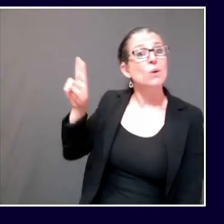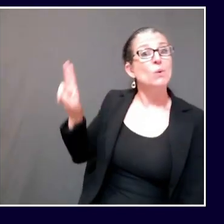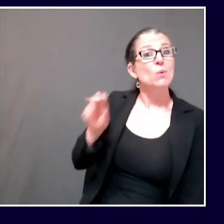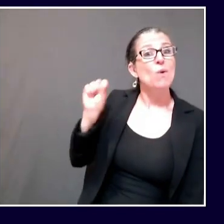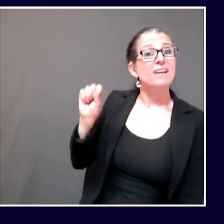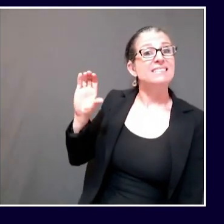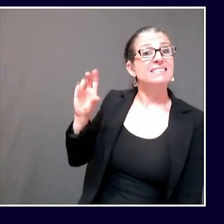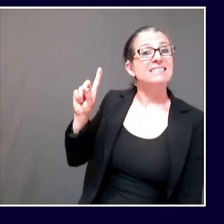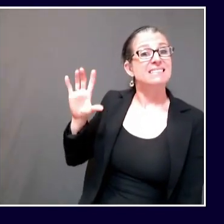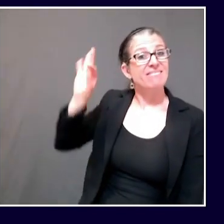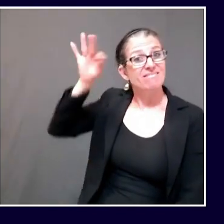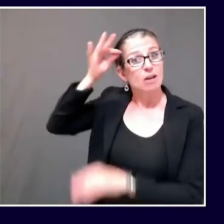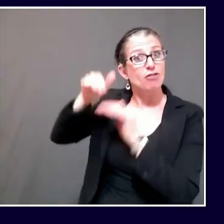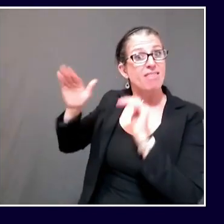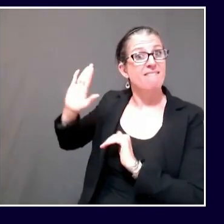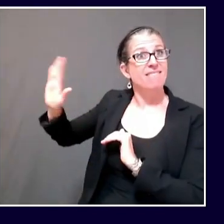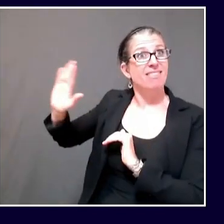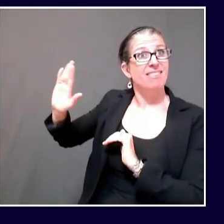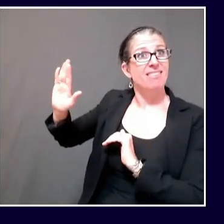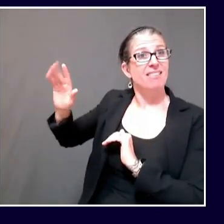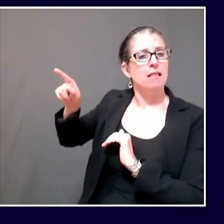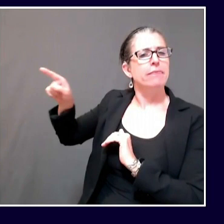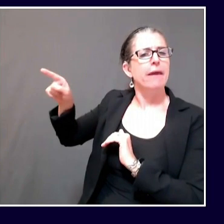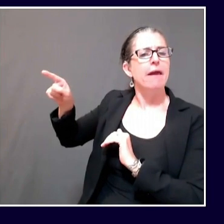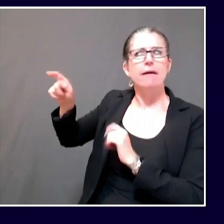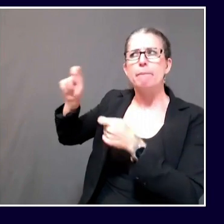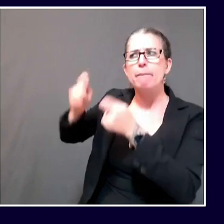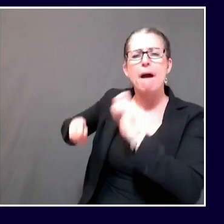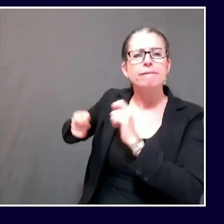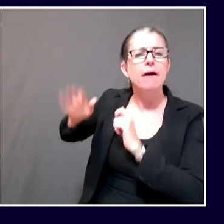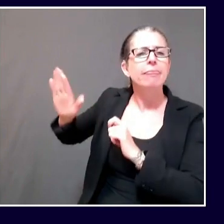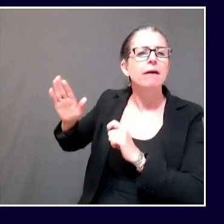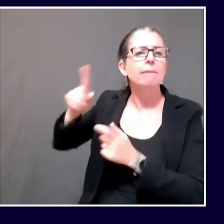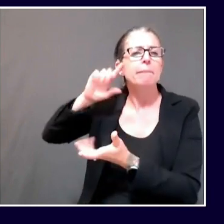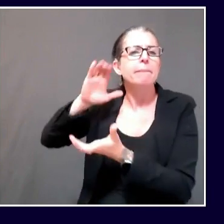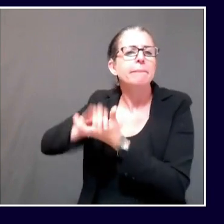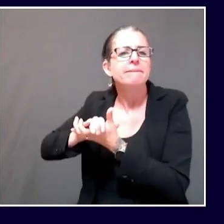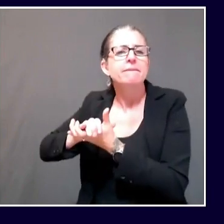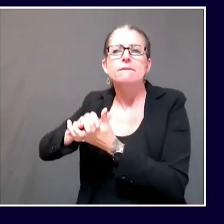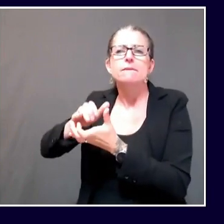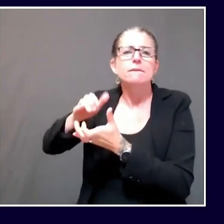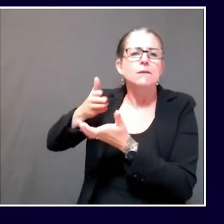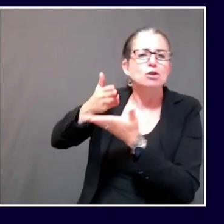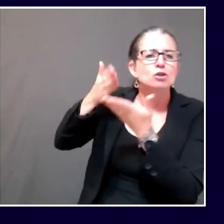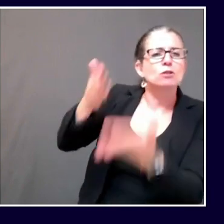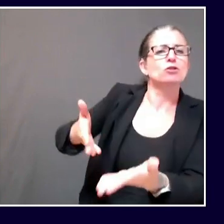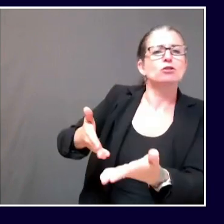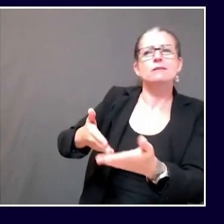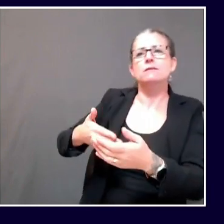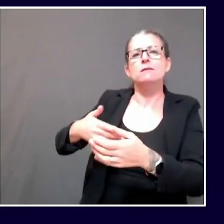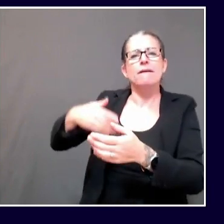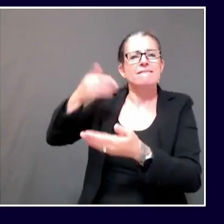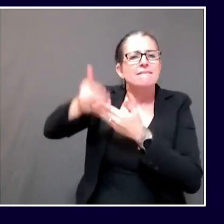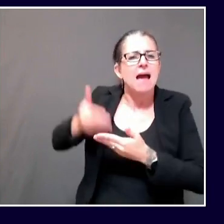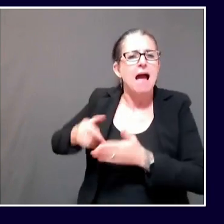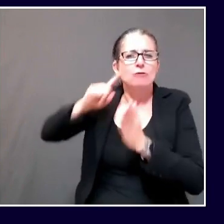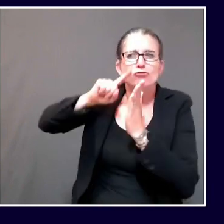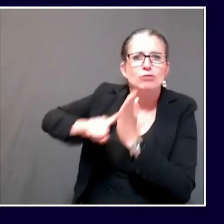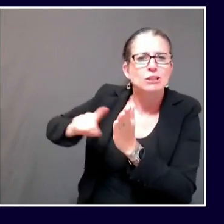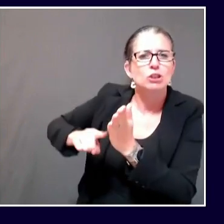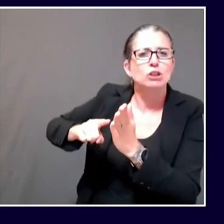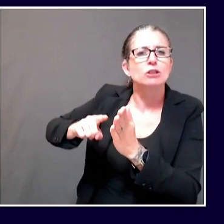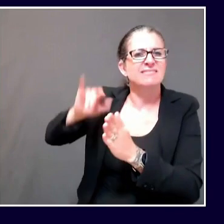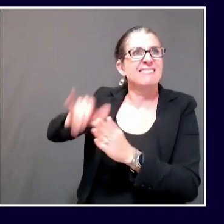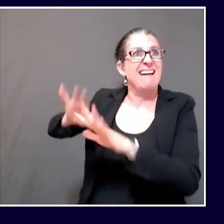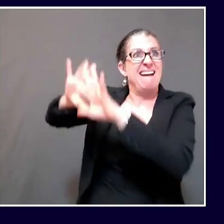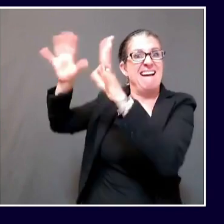on their website earlier in the week regarding who should be tested. These changes